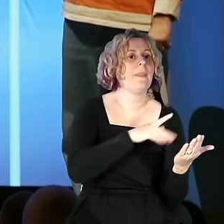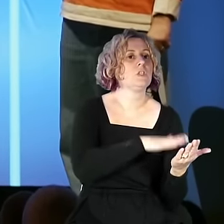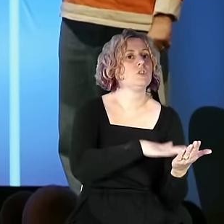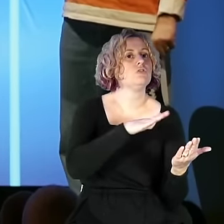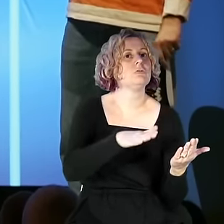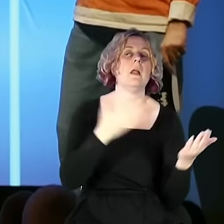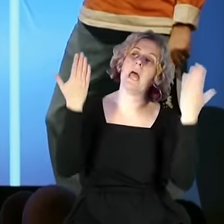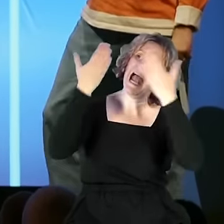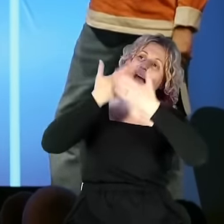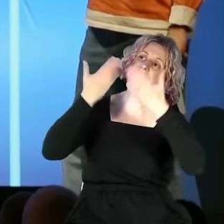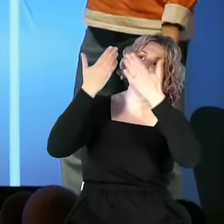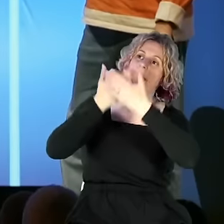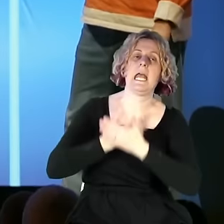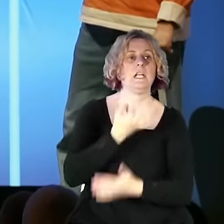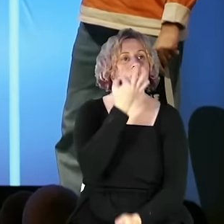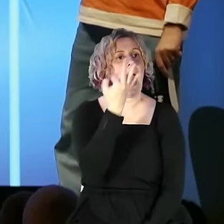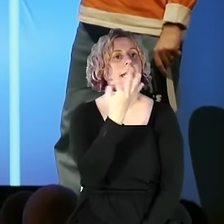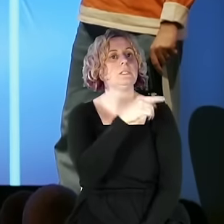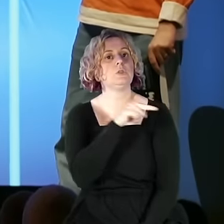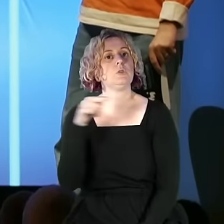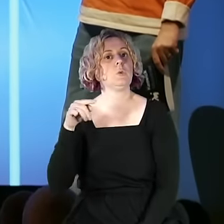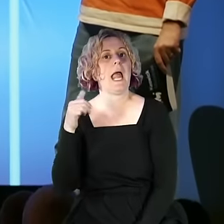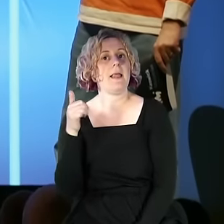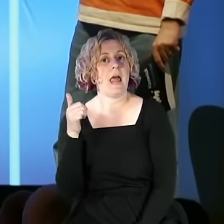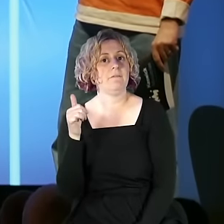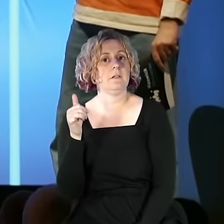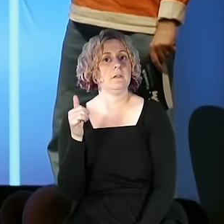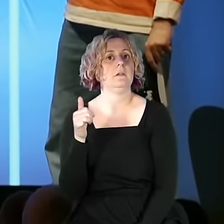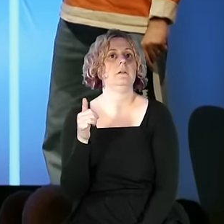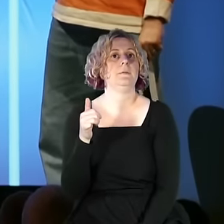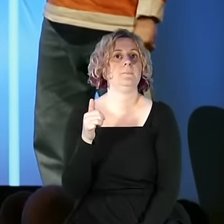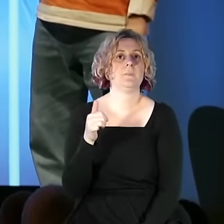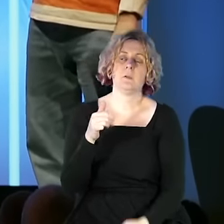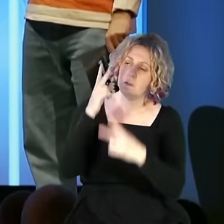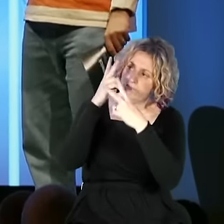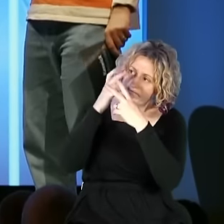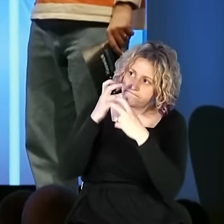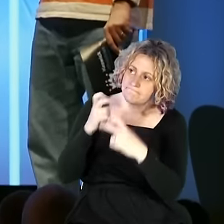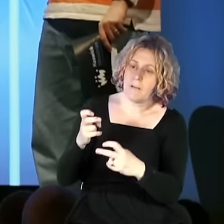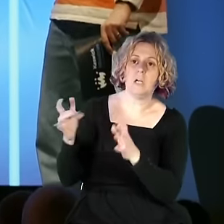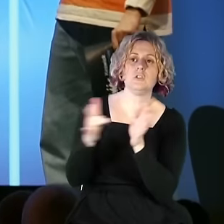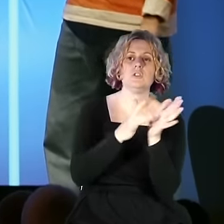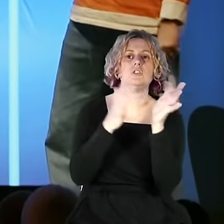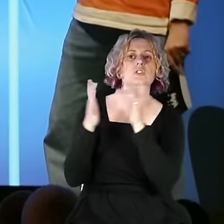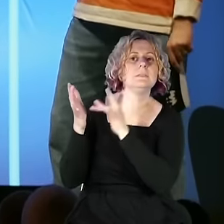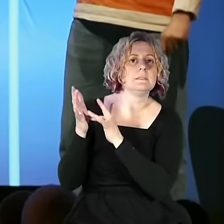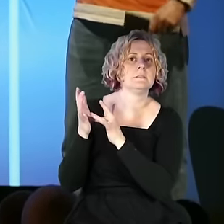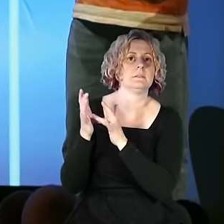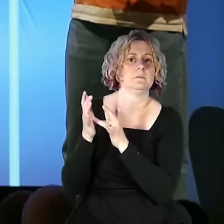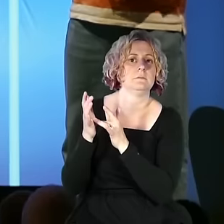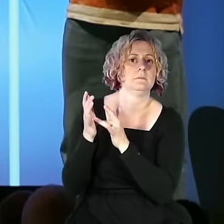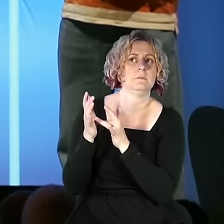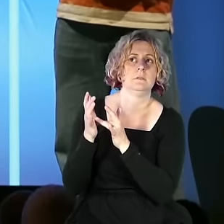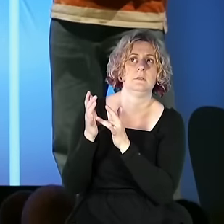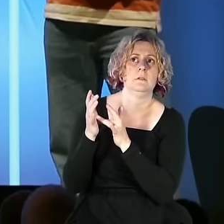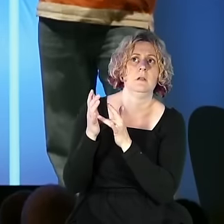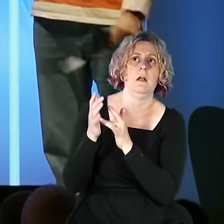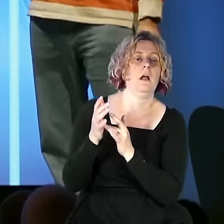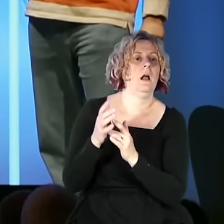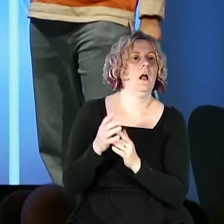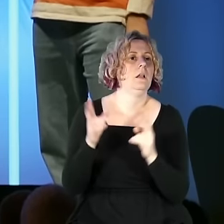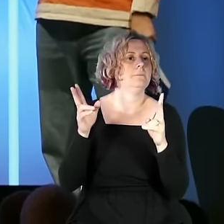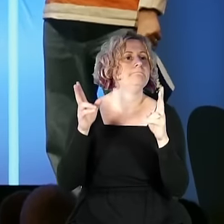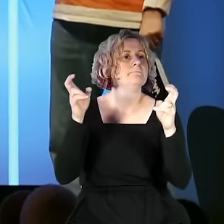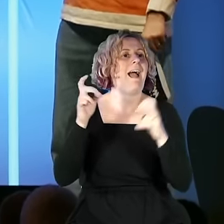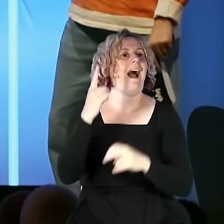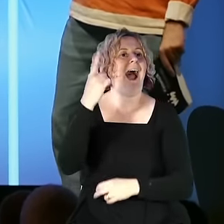evenings for our 8s to 11s as well, we kick off tomorrow night. We're going to be looking at Jesus as well. We're going to be working our way through the I am statements in John's